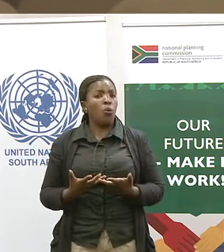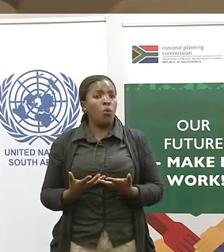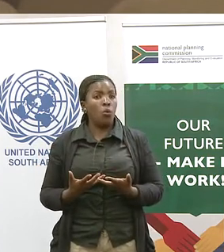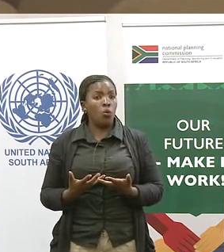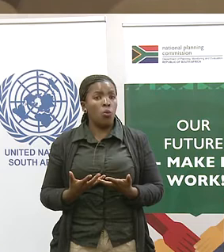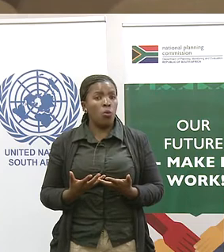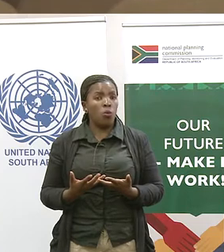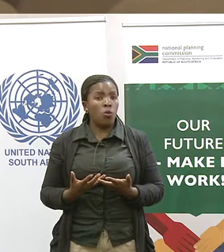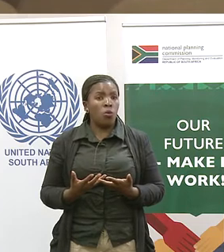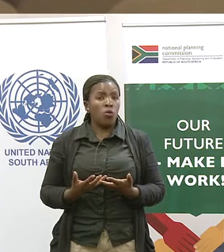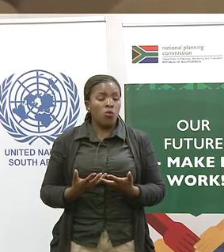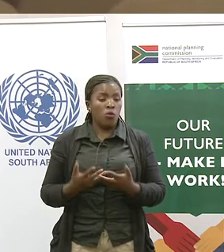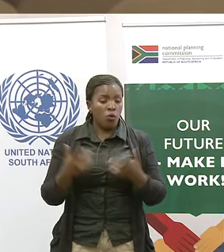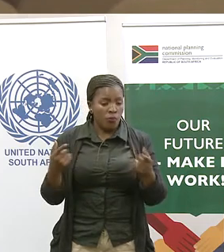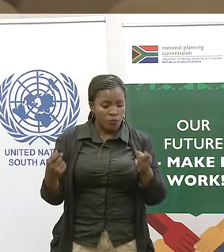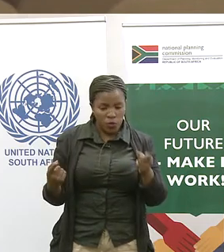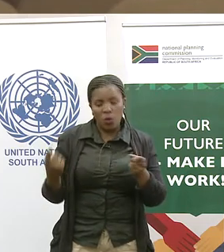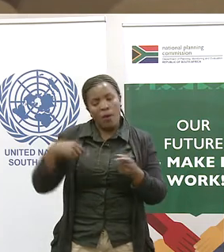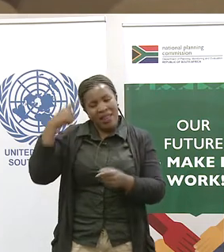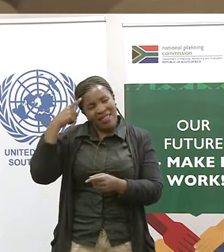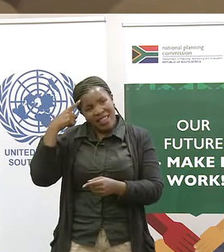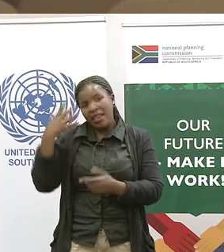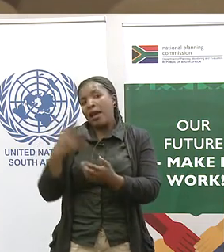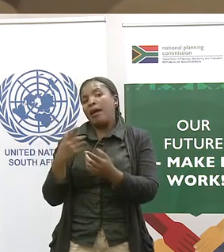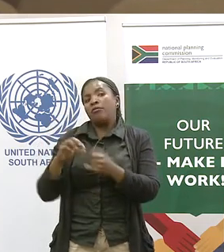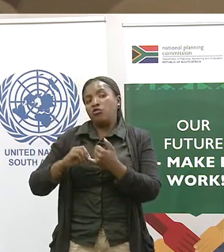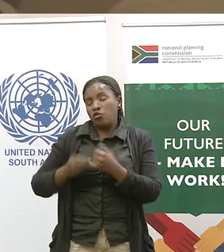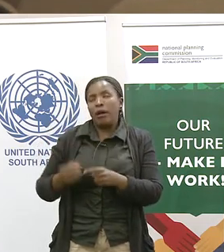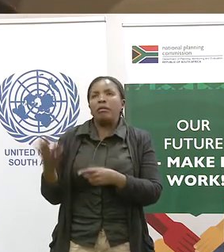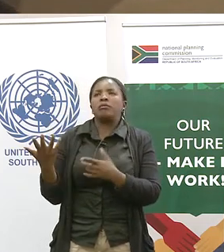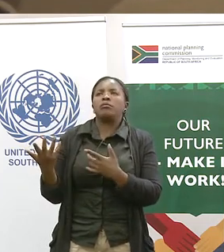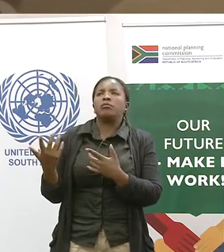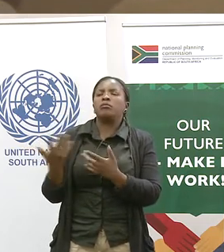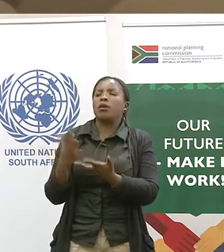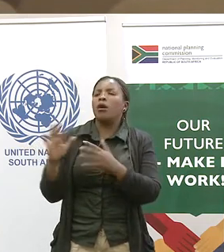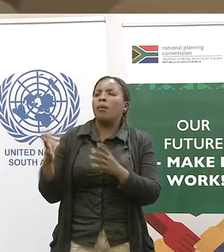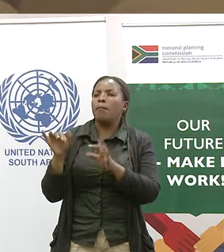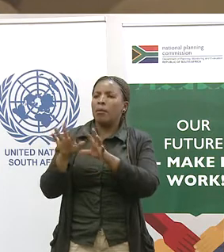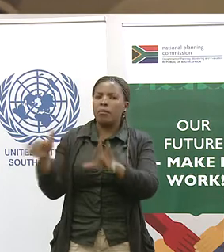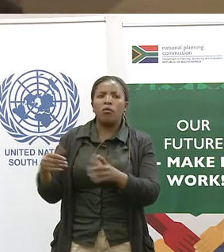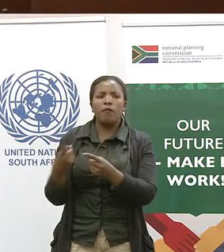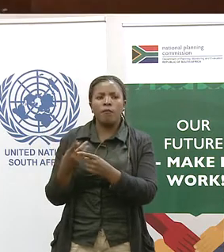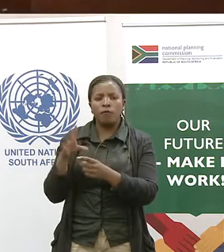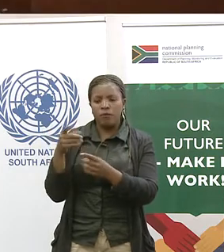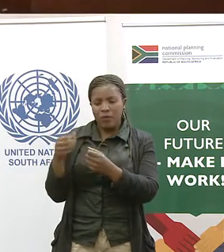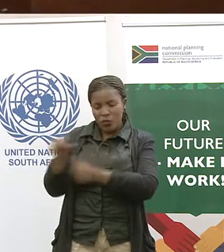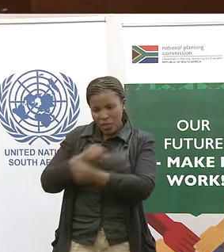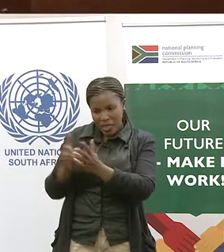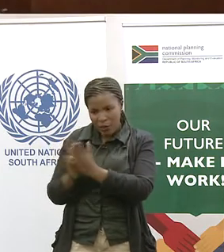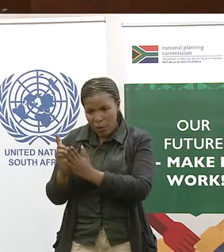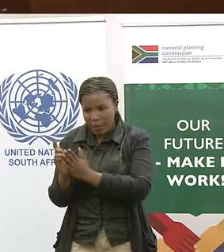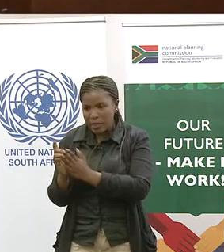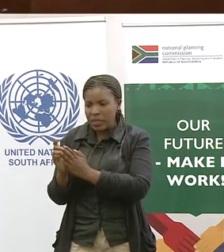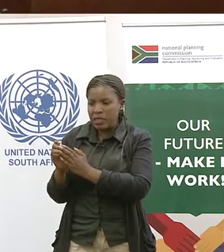How do we remove people with disabilities from social development, from grants to direct employment? Thank you. All